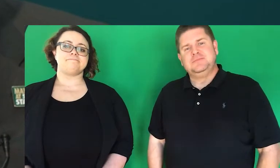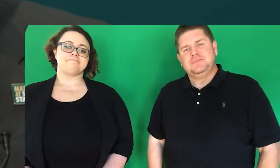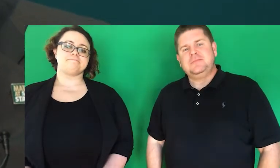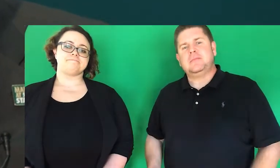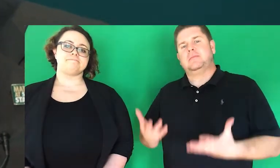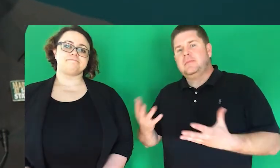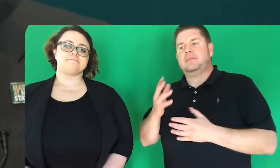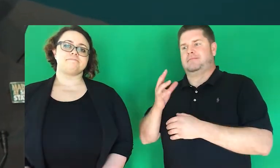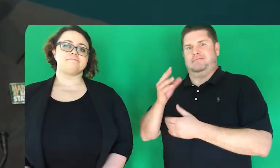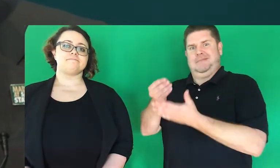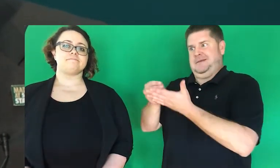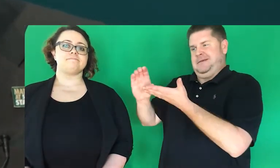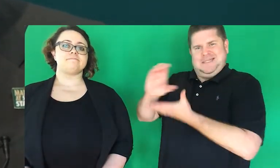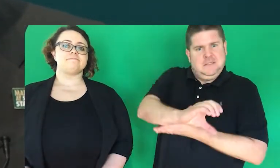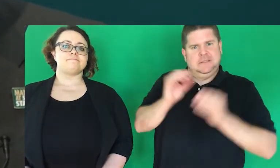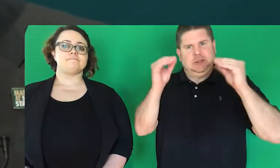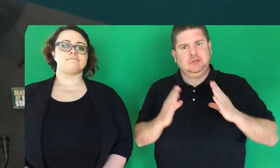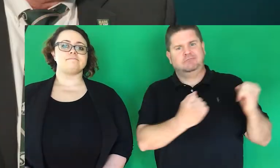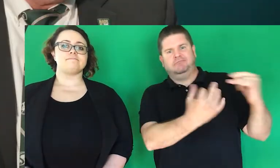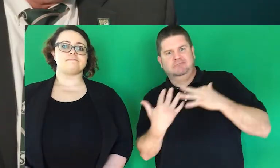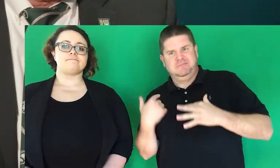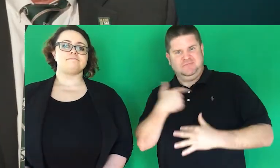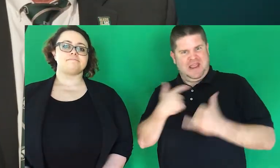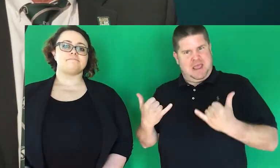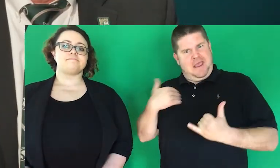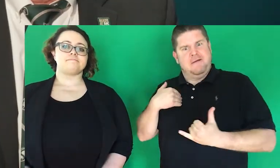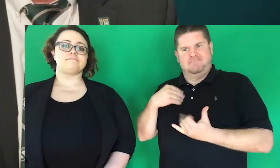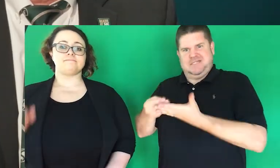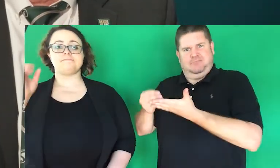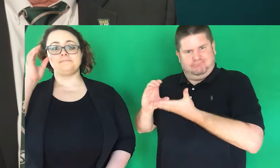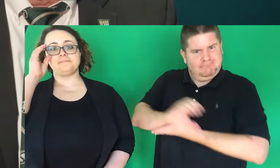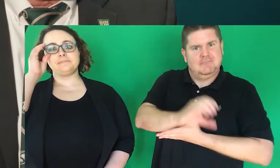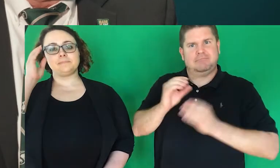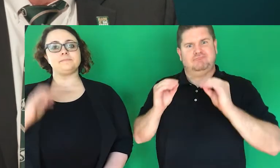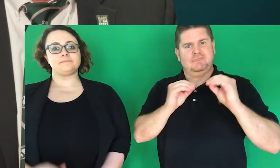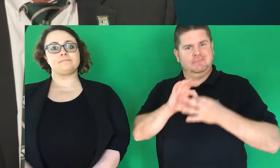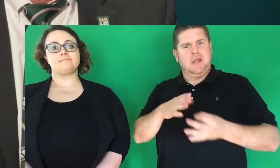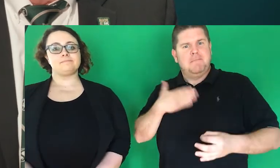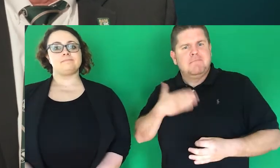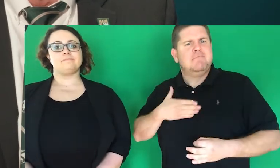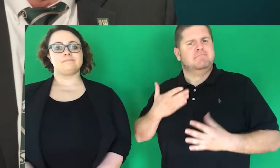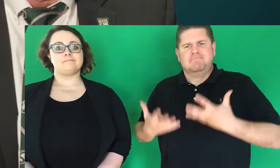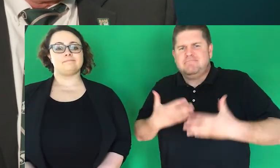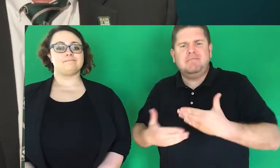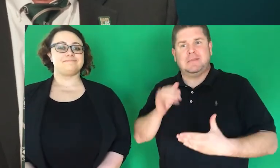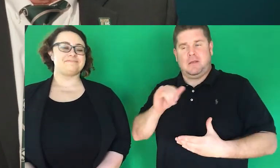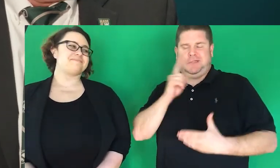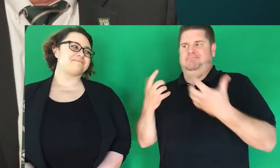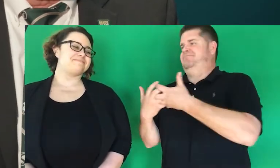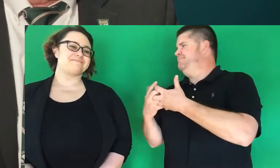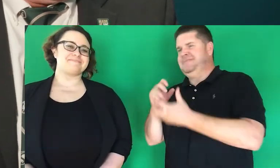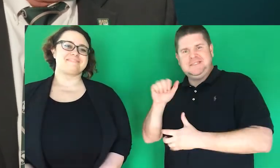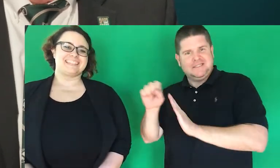students and getting endowed professors here. We've got an endowed professorship in happiness. That seems